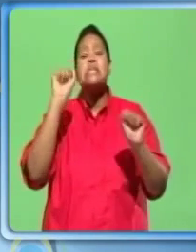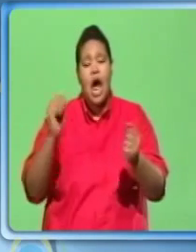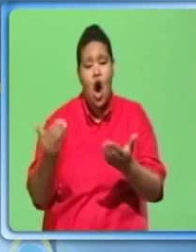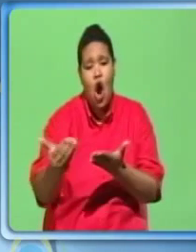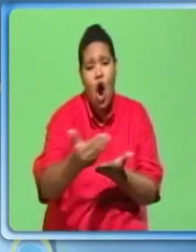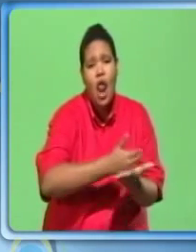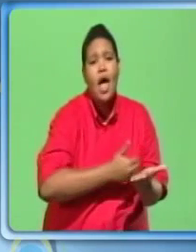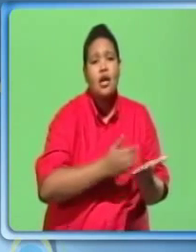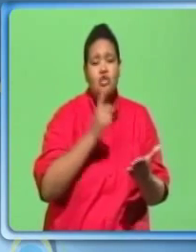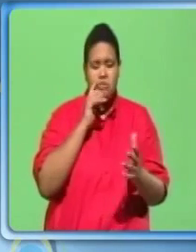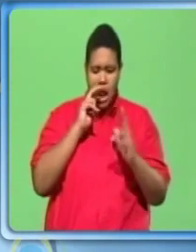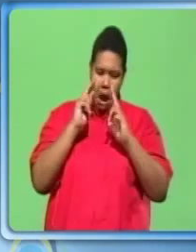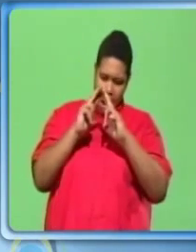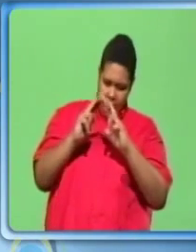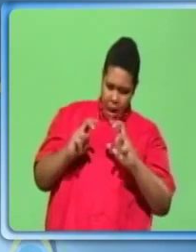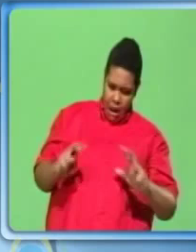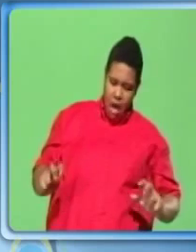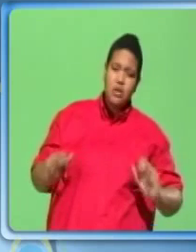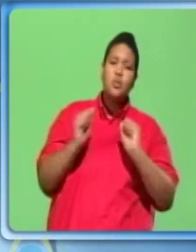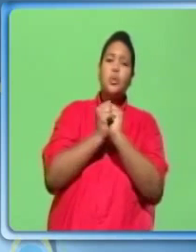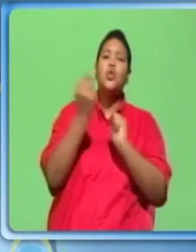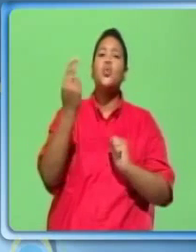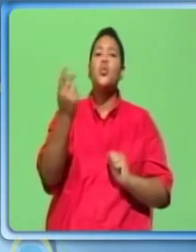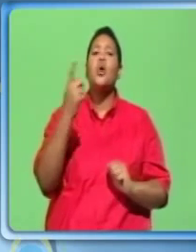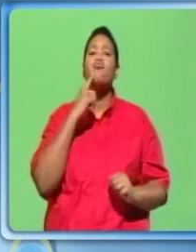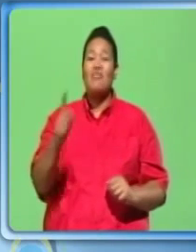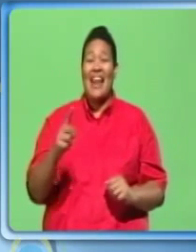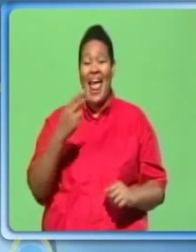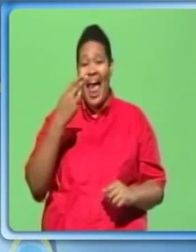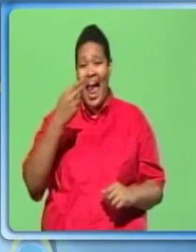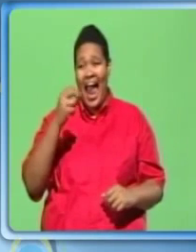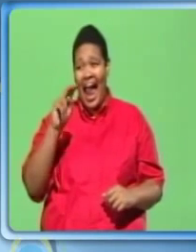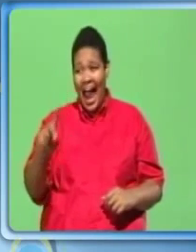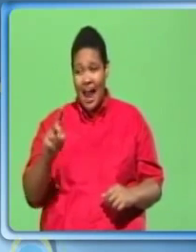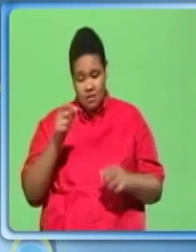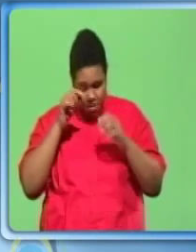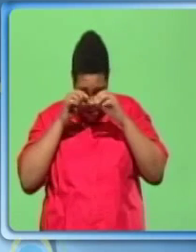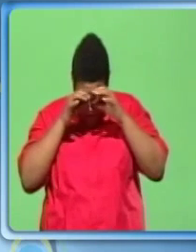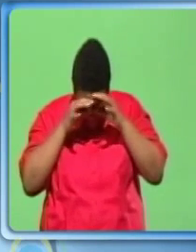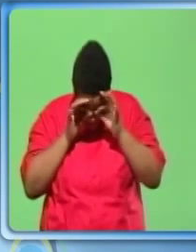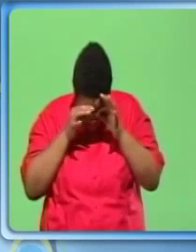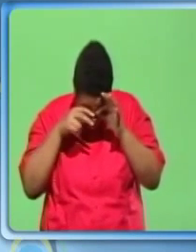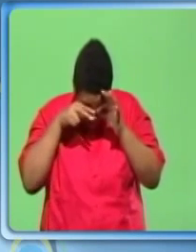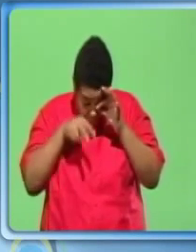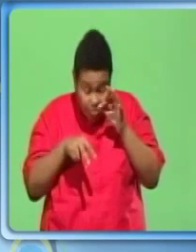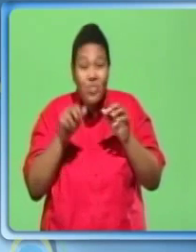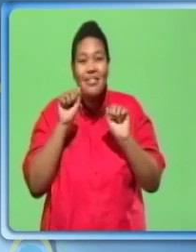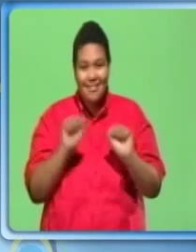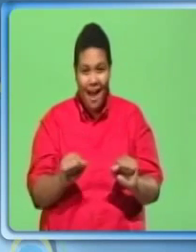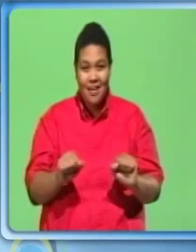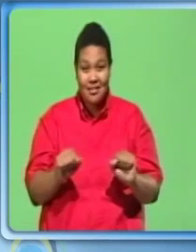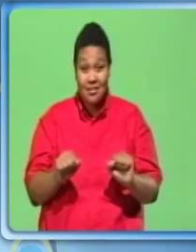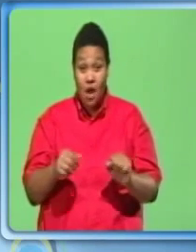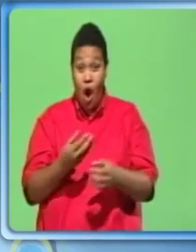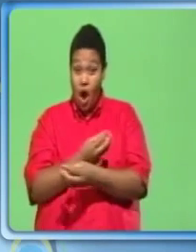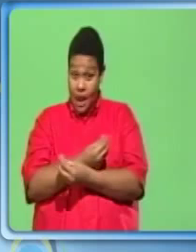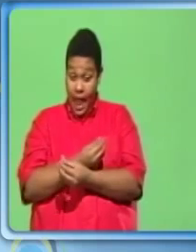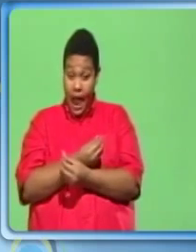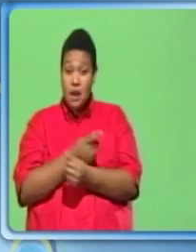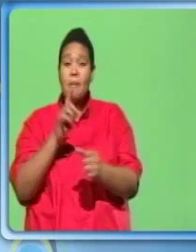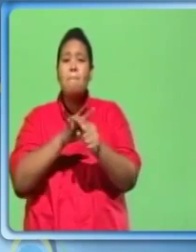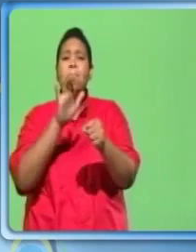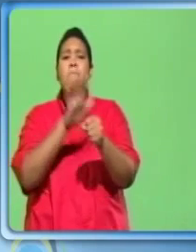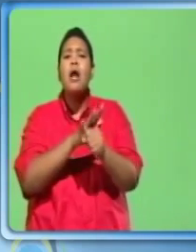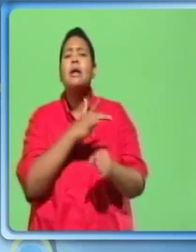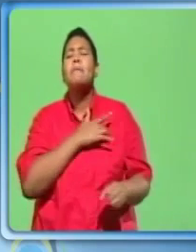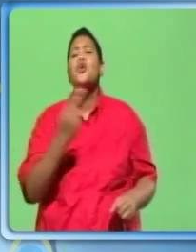collected to be analyzed with the use of a hand lens or microscope. On land, bottles